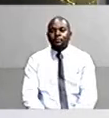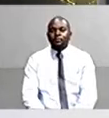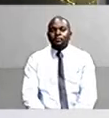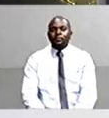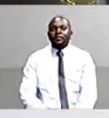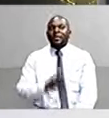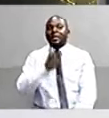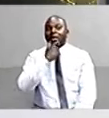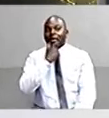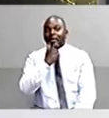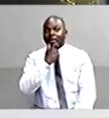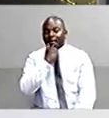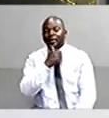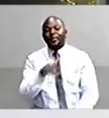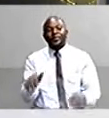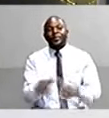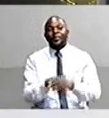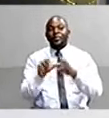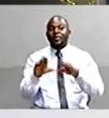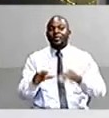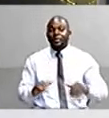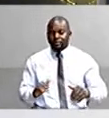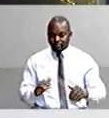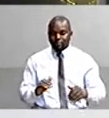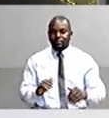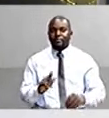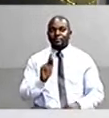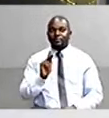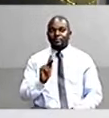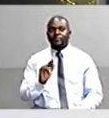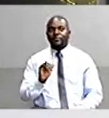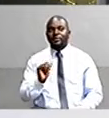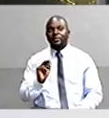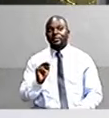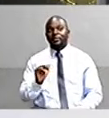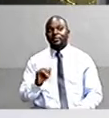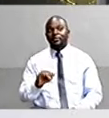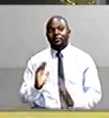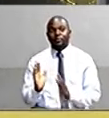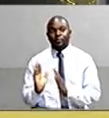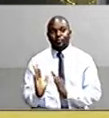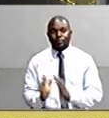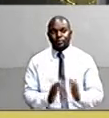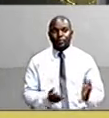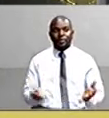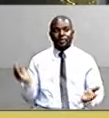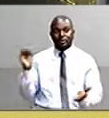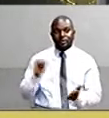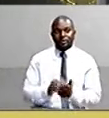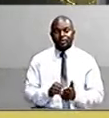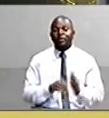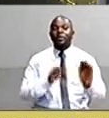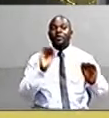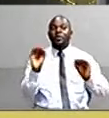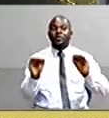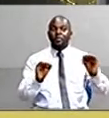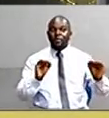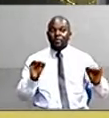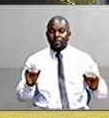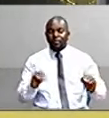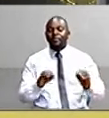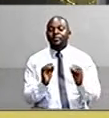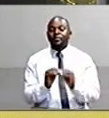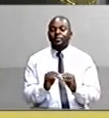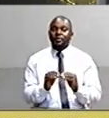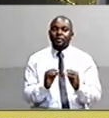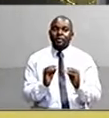Chadondo East Member of Parliament Robert Chagulanyi is to reschedule his countrywide consultation meetings. Now, this follows a meeting between